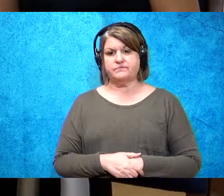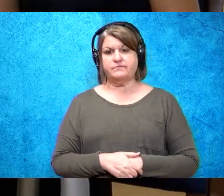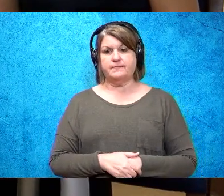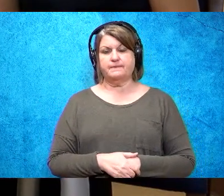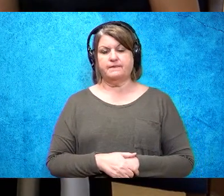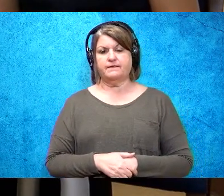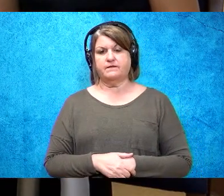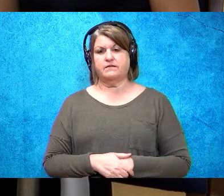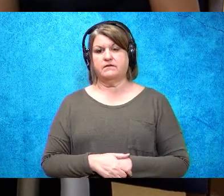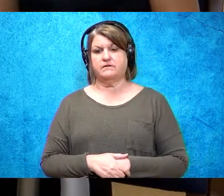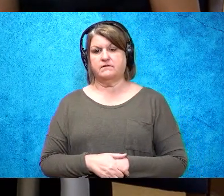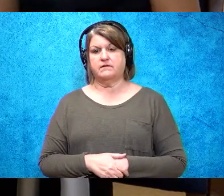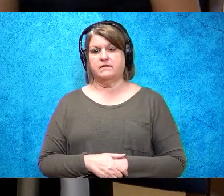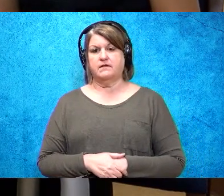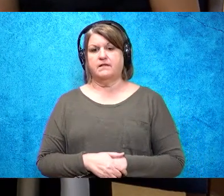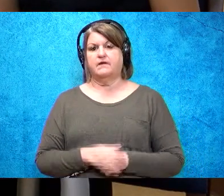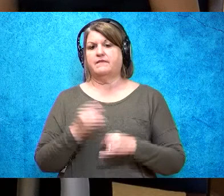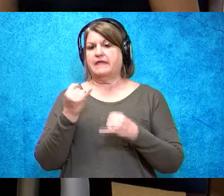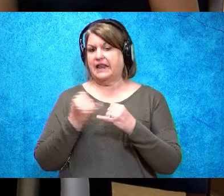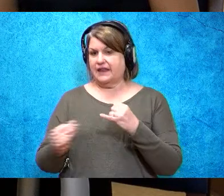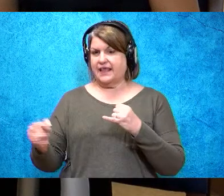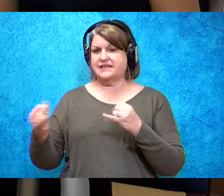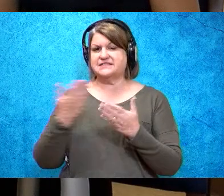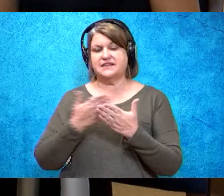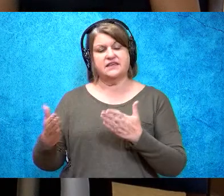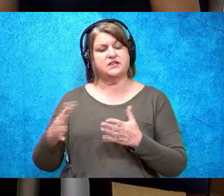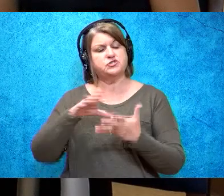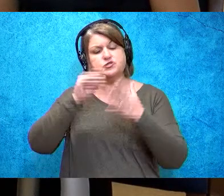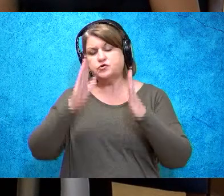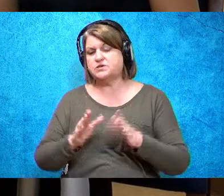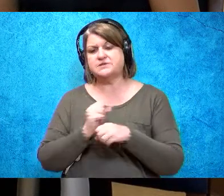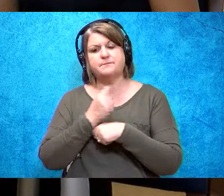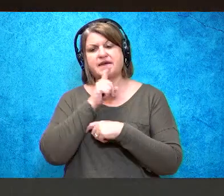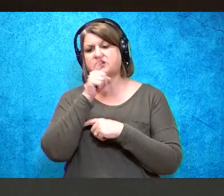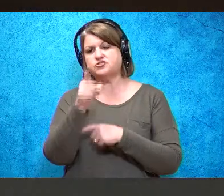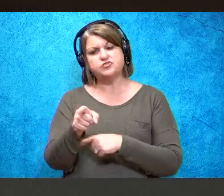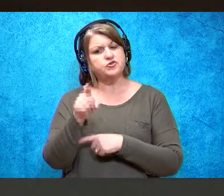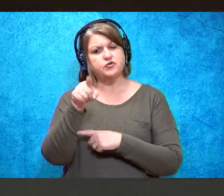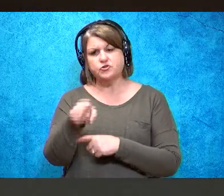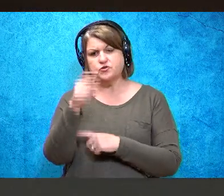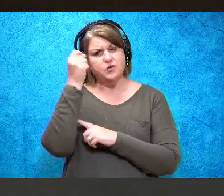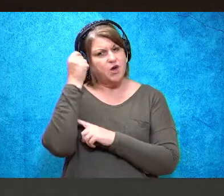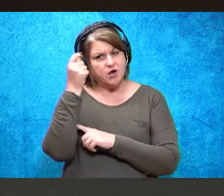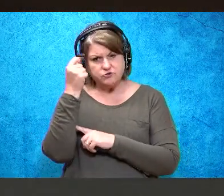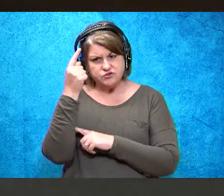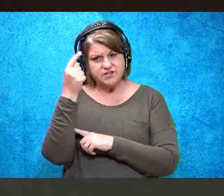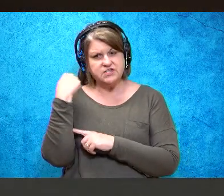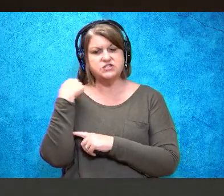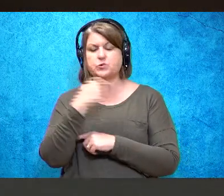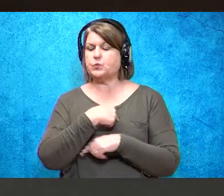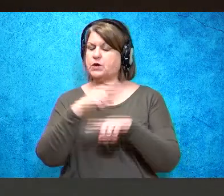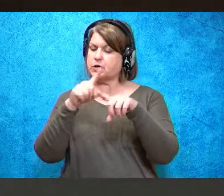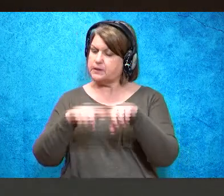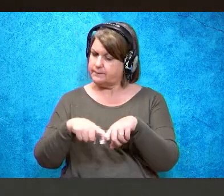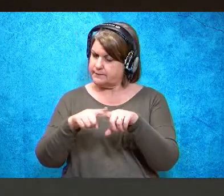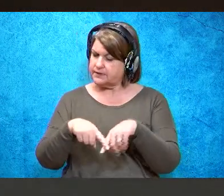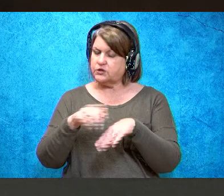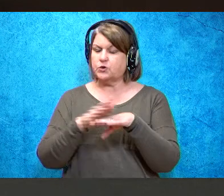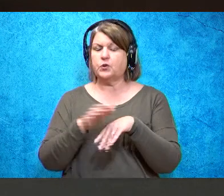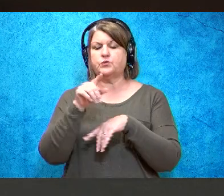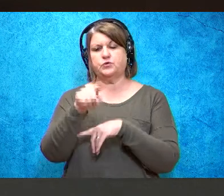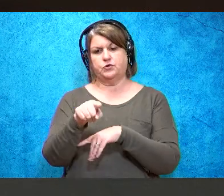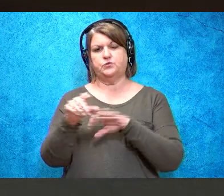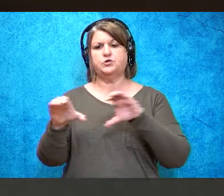to make sure that I said is, students, make sure that you understand and know that we are counting on you to do